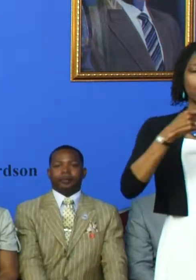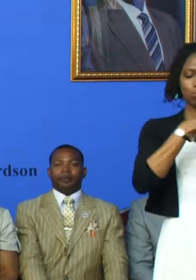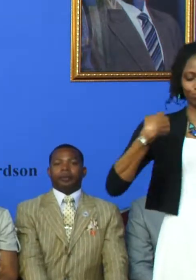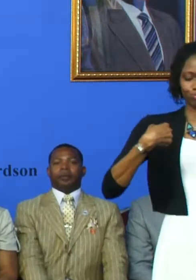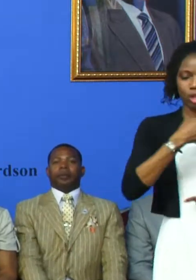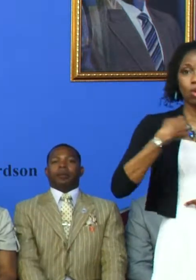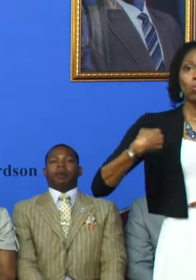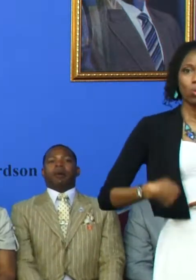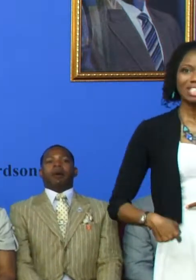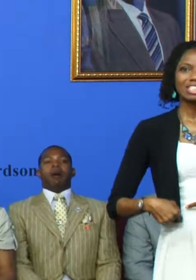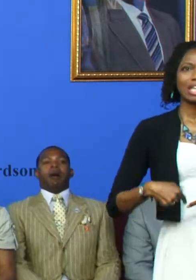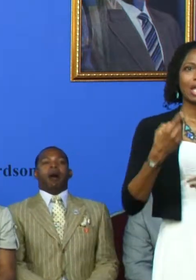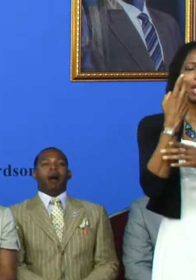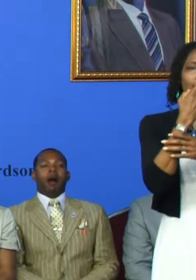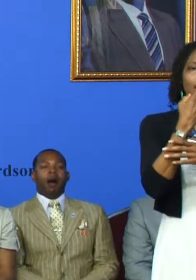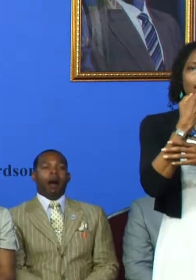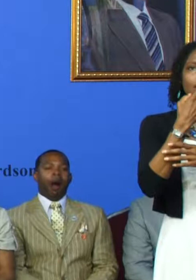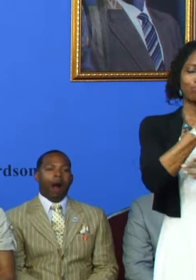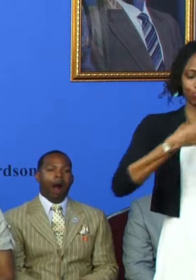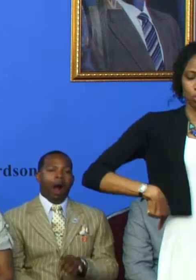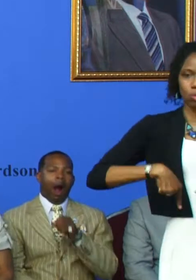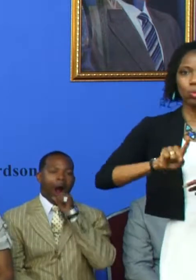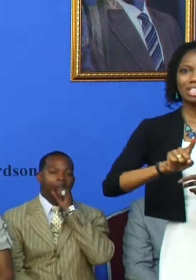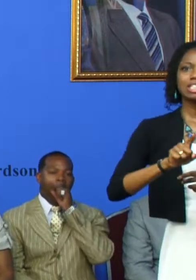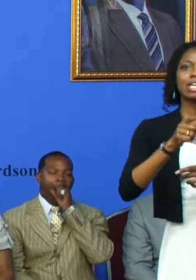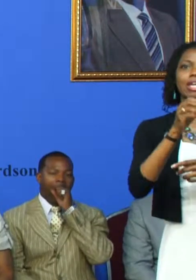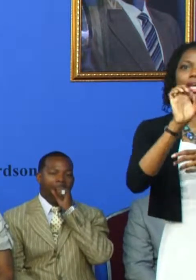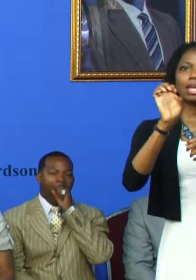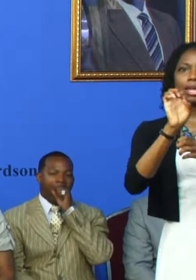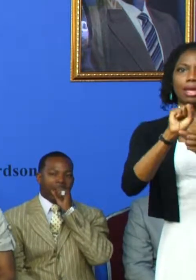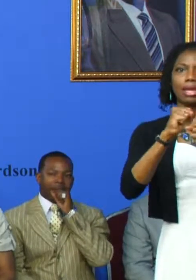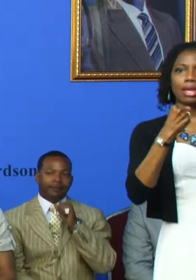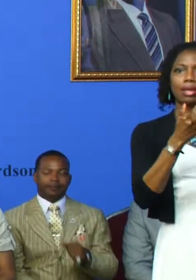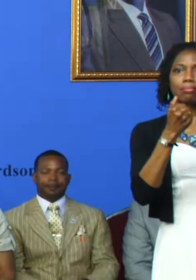So now they got Sessions in the crossfire.